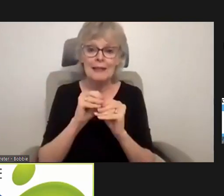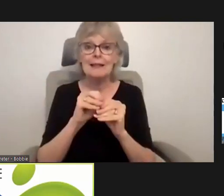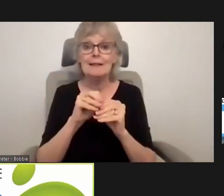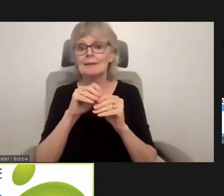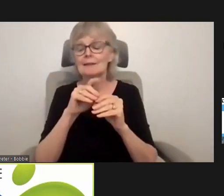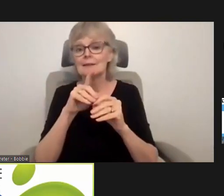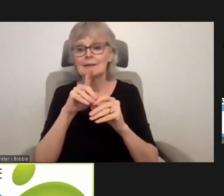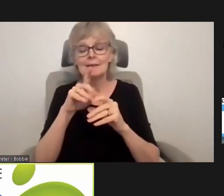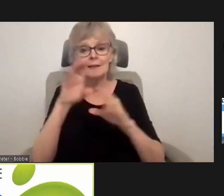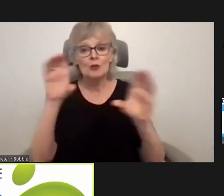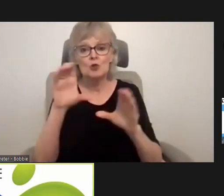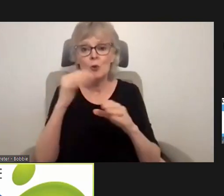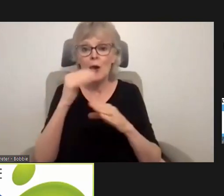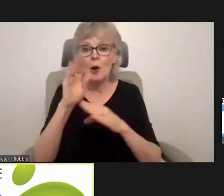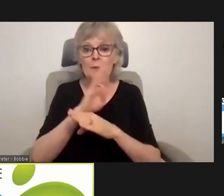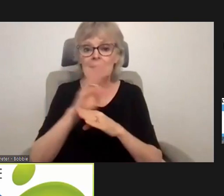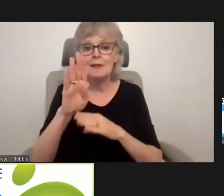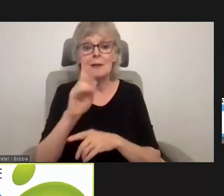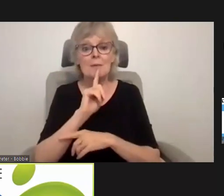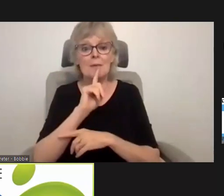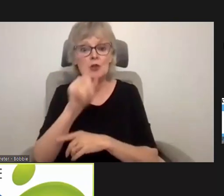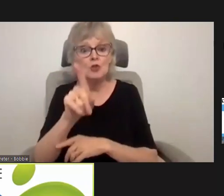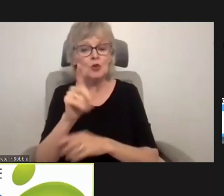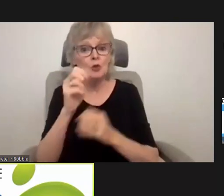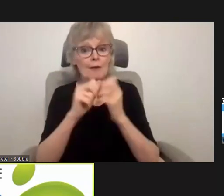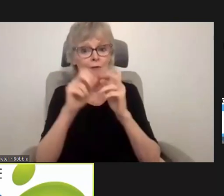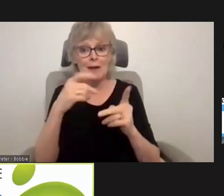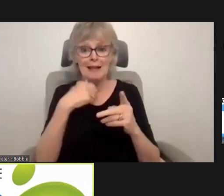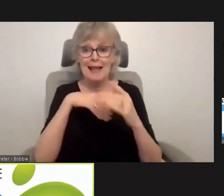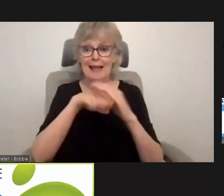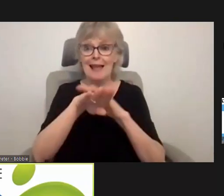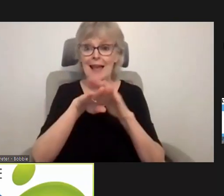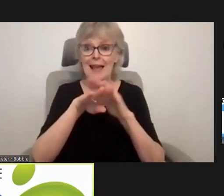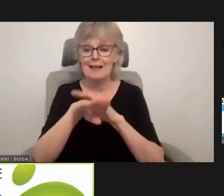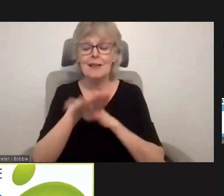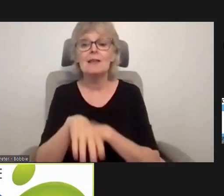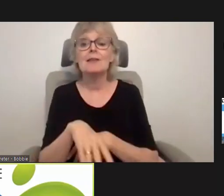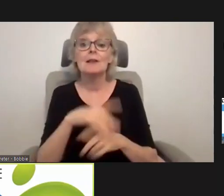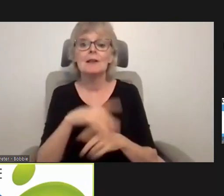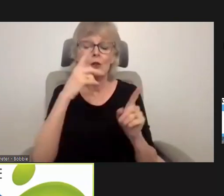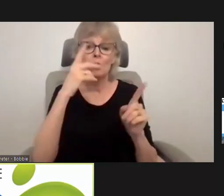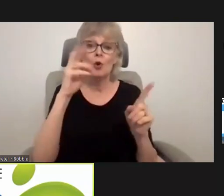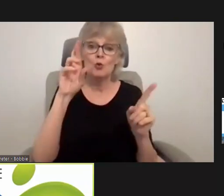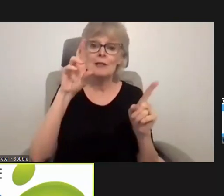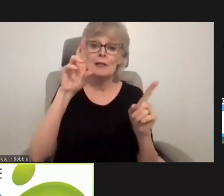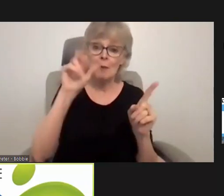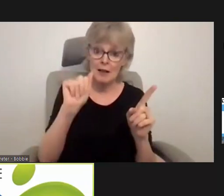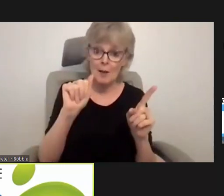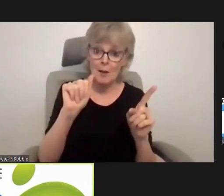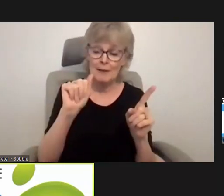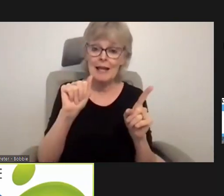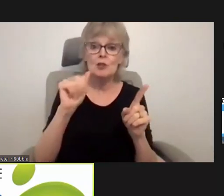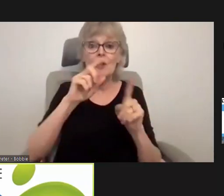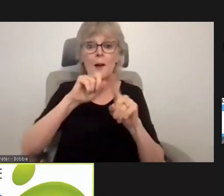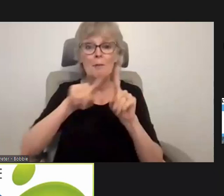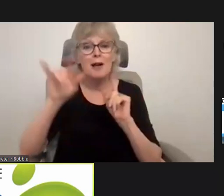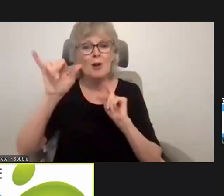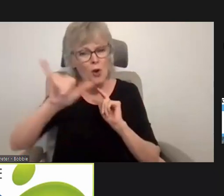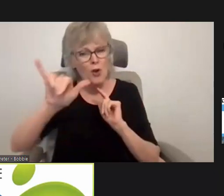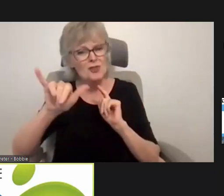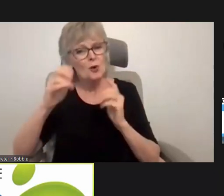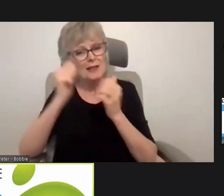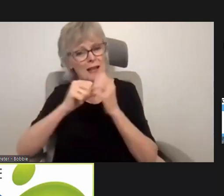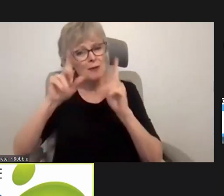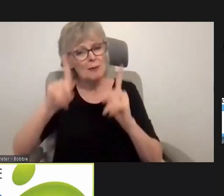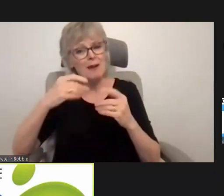be sure that everyone had access, not just as reasonable accommodations, but did everyone have the same opportunity to